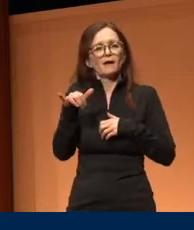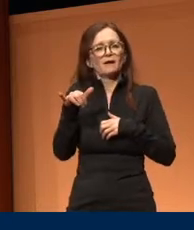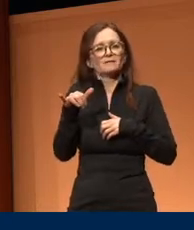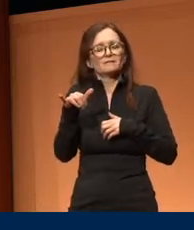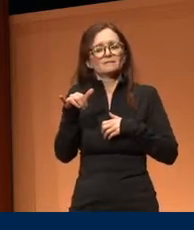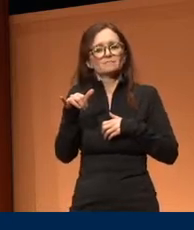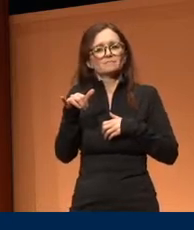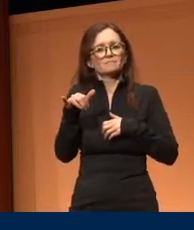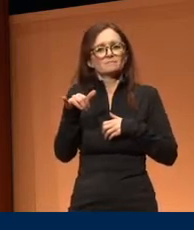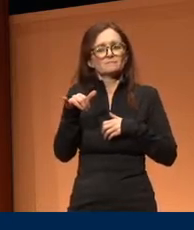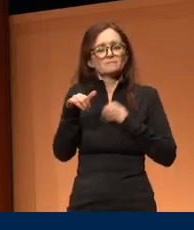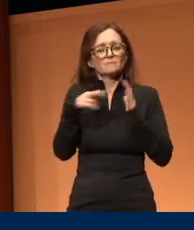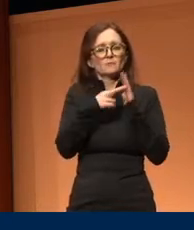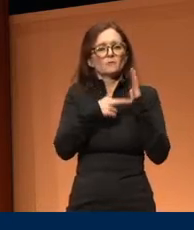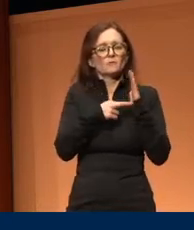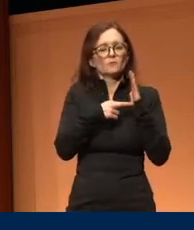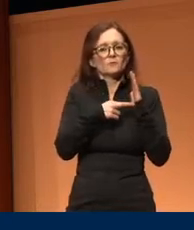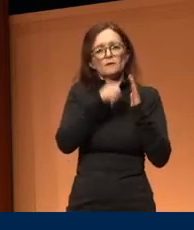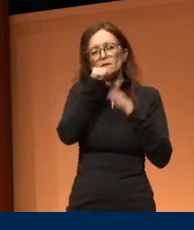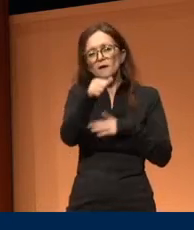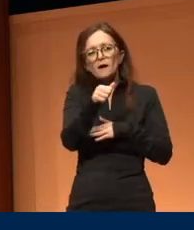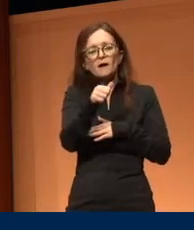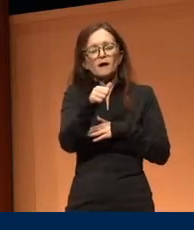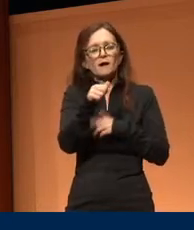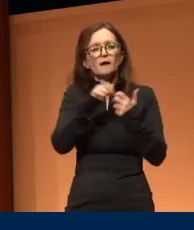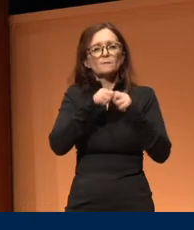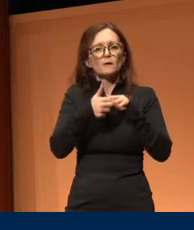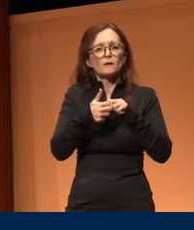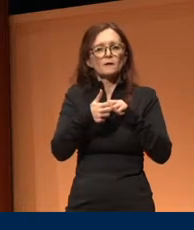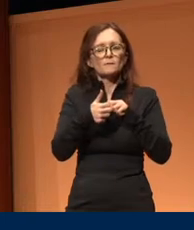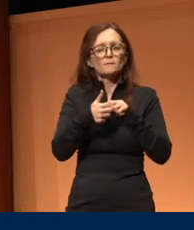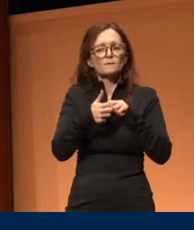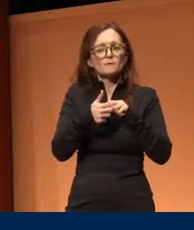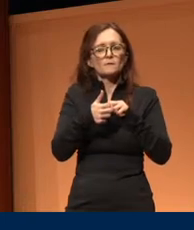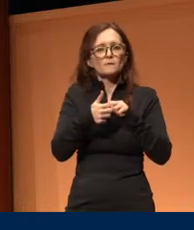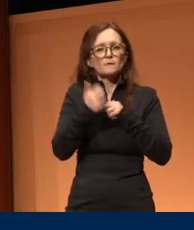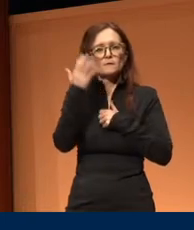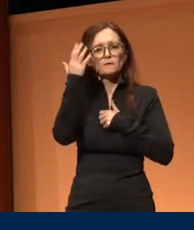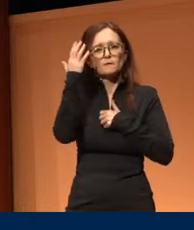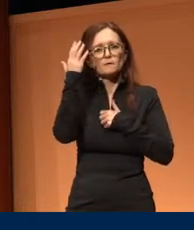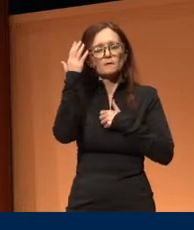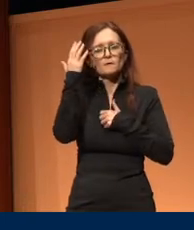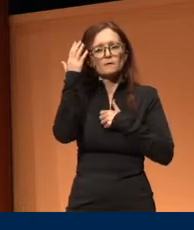just, that's not where the problem lies. So that's why I'm less